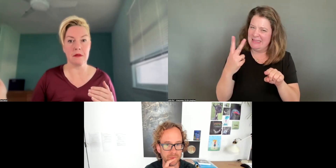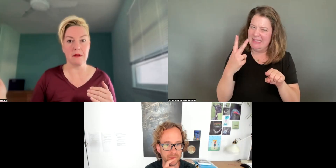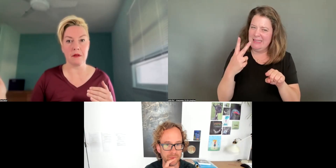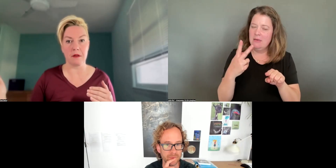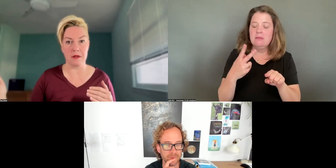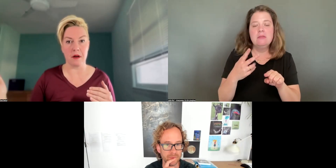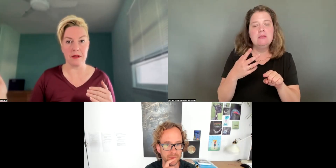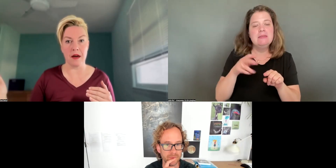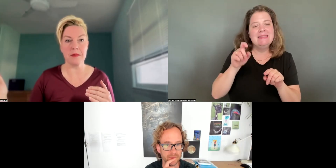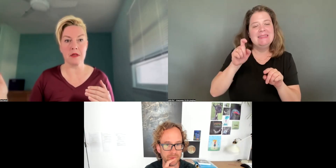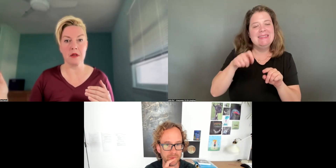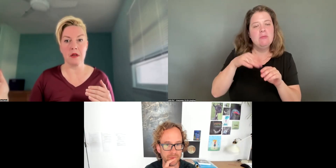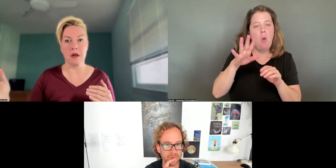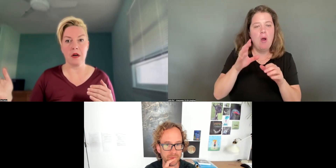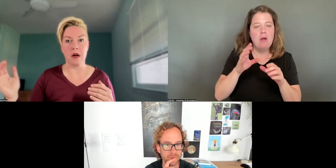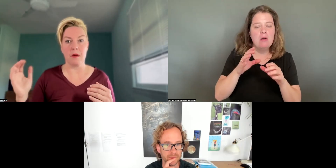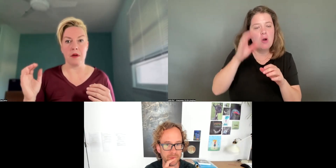hops across concepts.